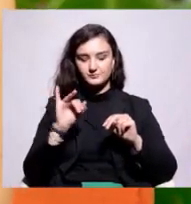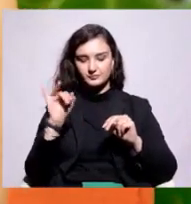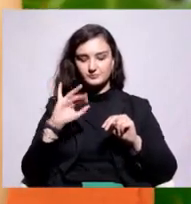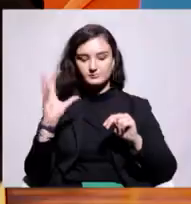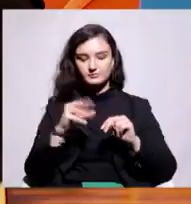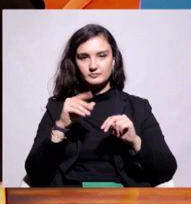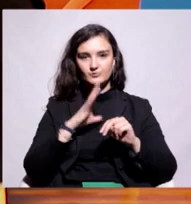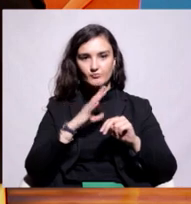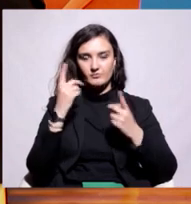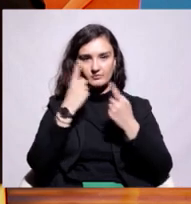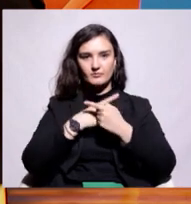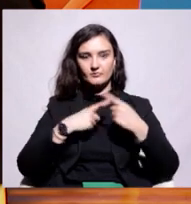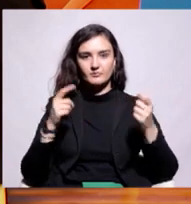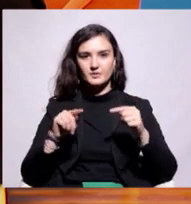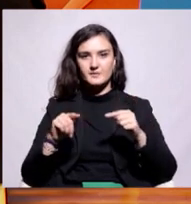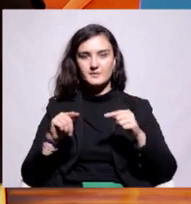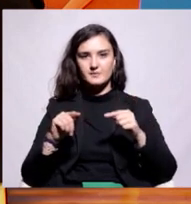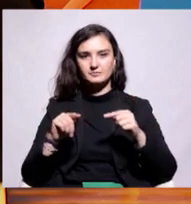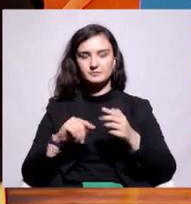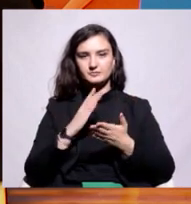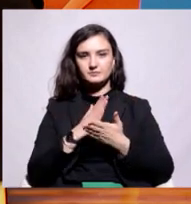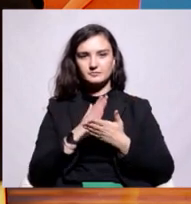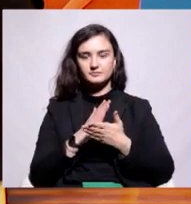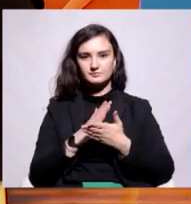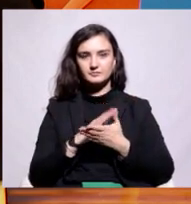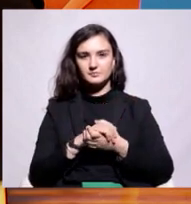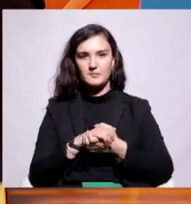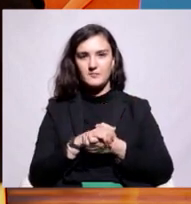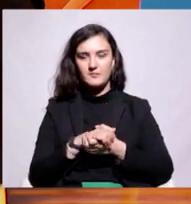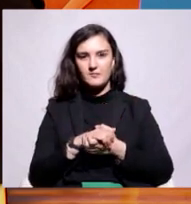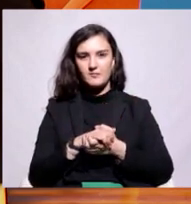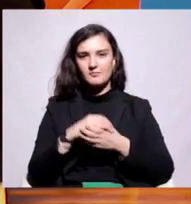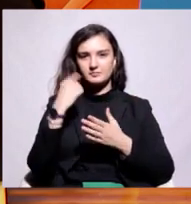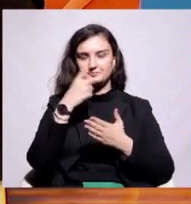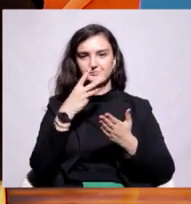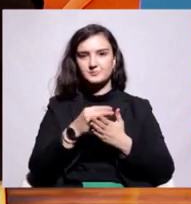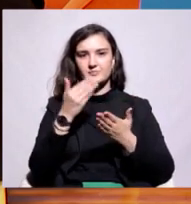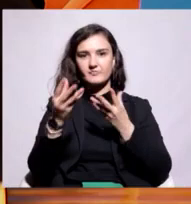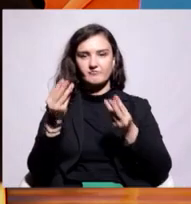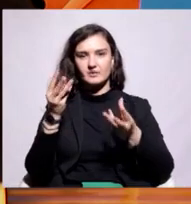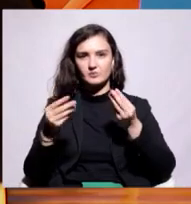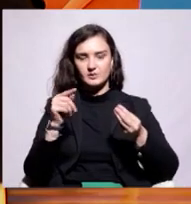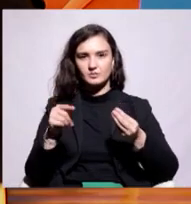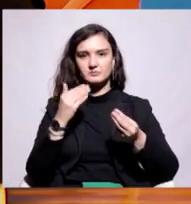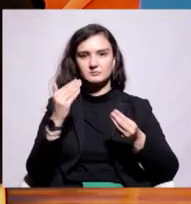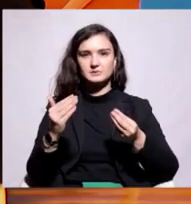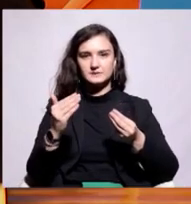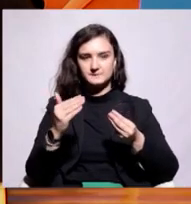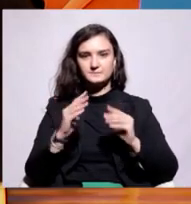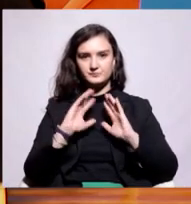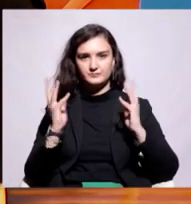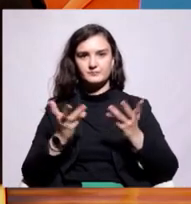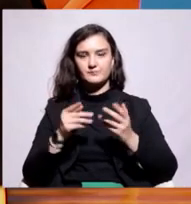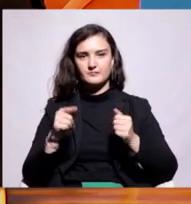story's publication, Rip Van Winkle has come to signify as individual oblivious of his surroundings.